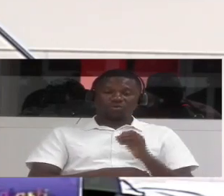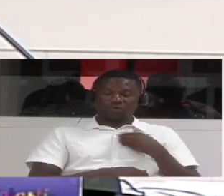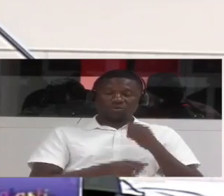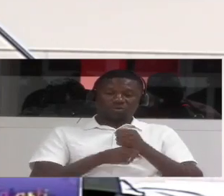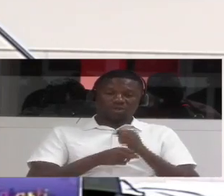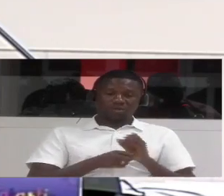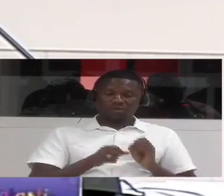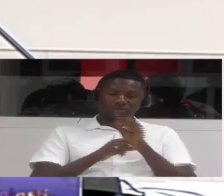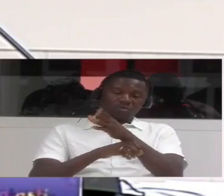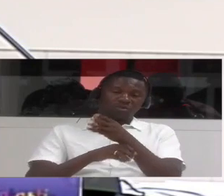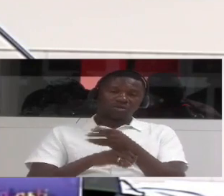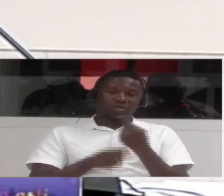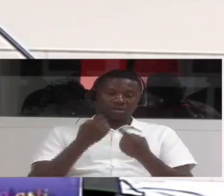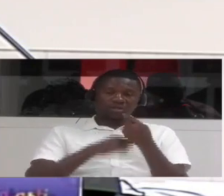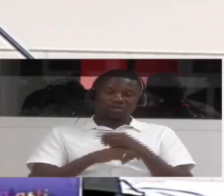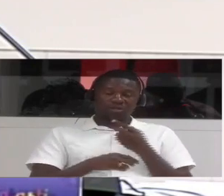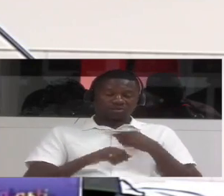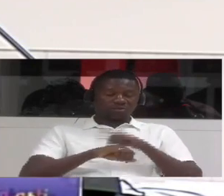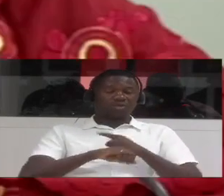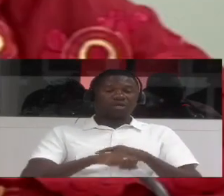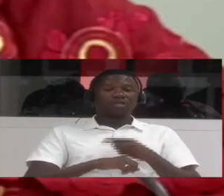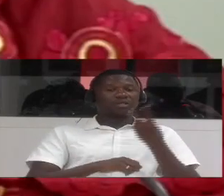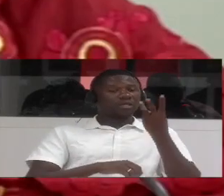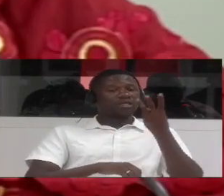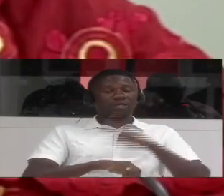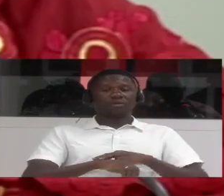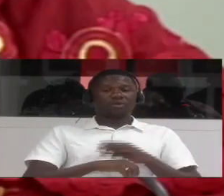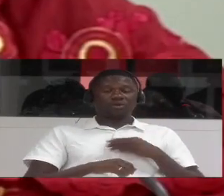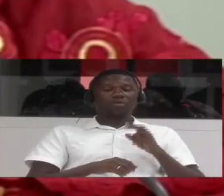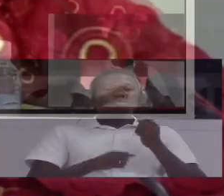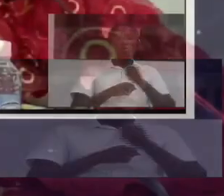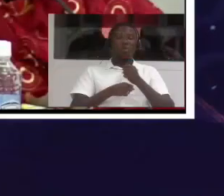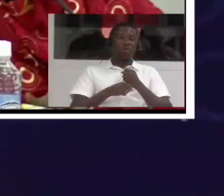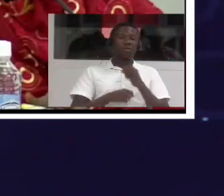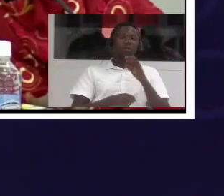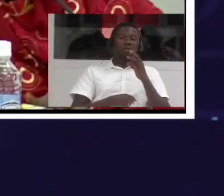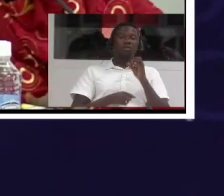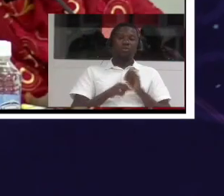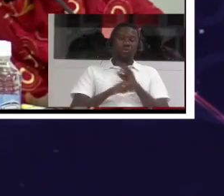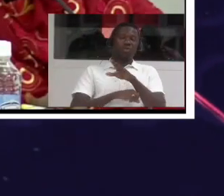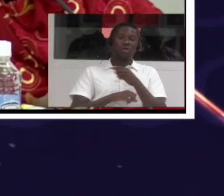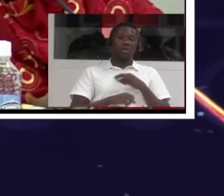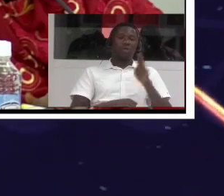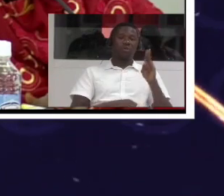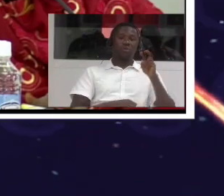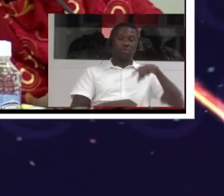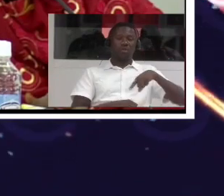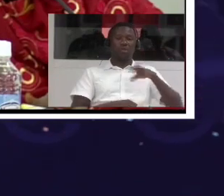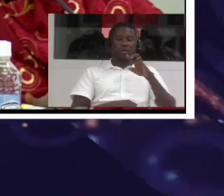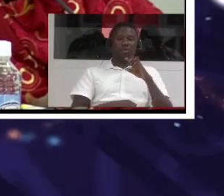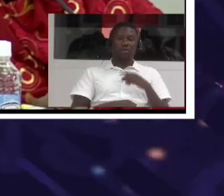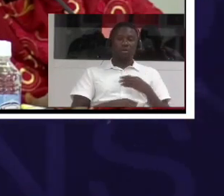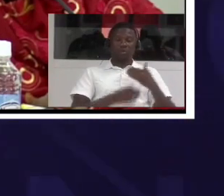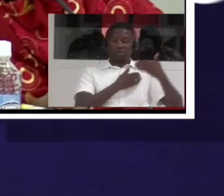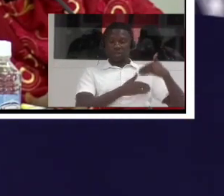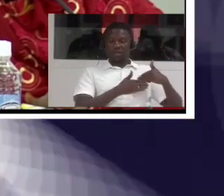submission again. So this will be a third time that we are making such submissions at the UPR, besides the African